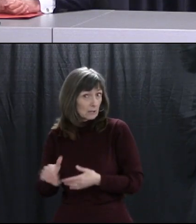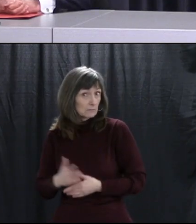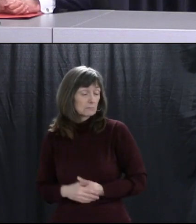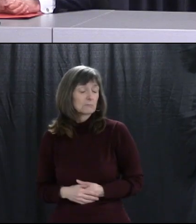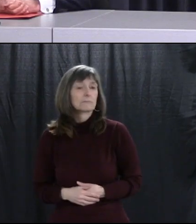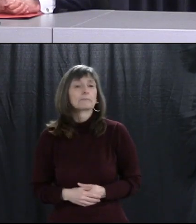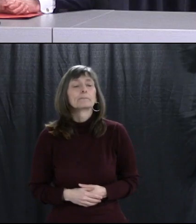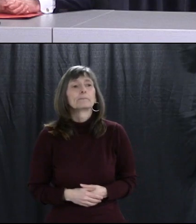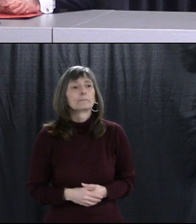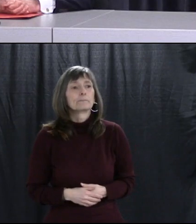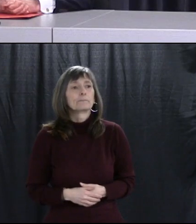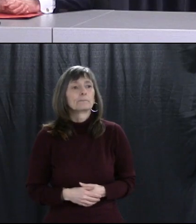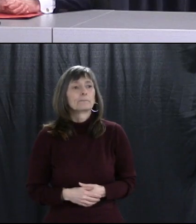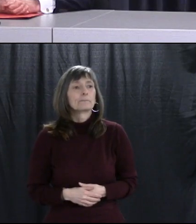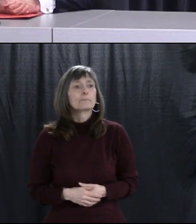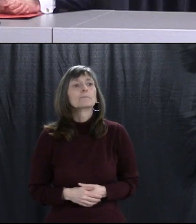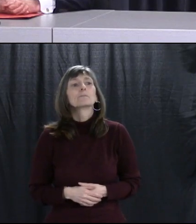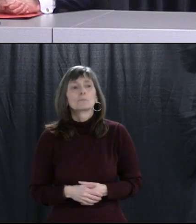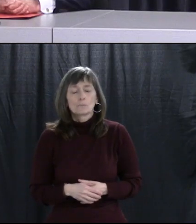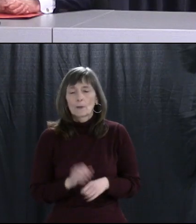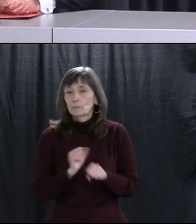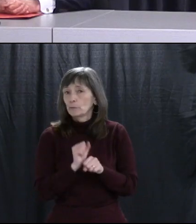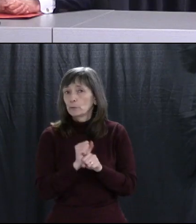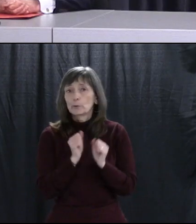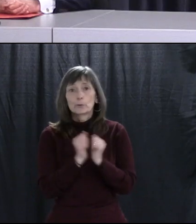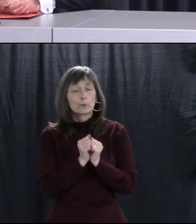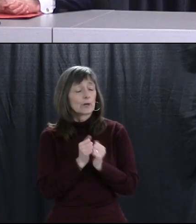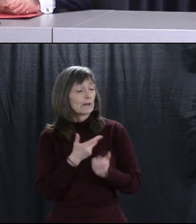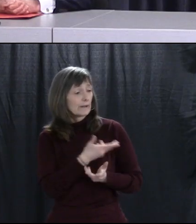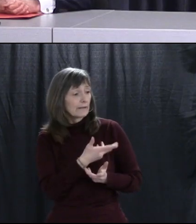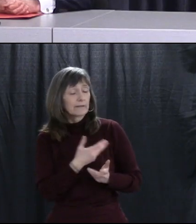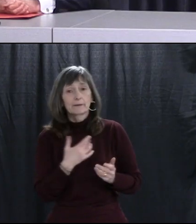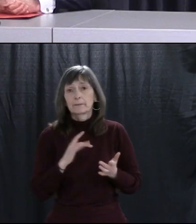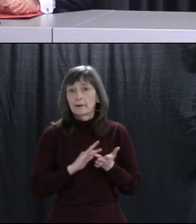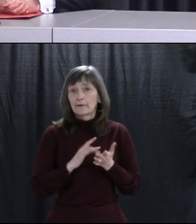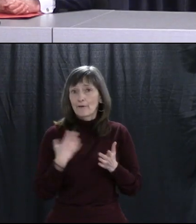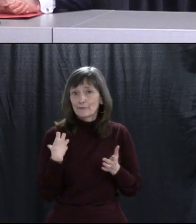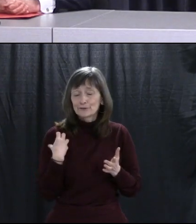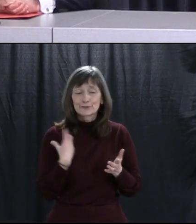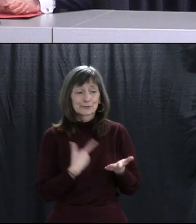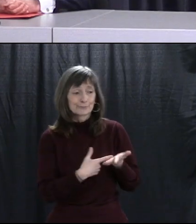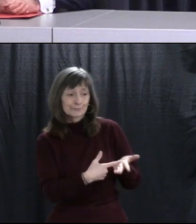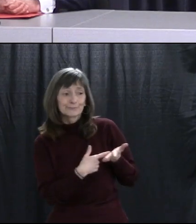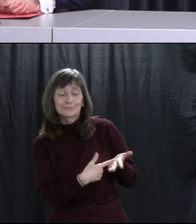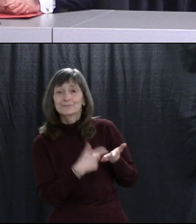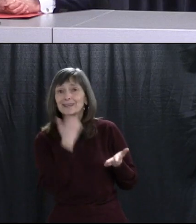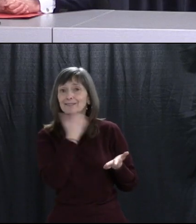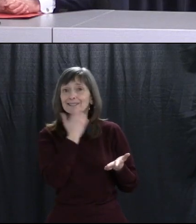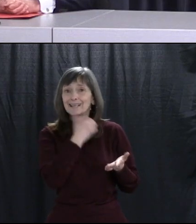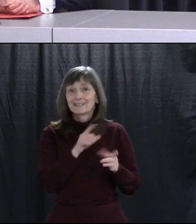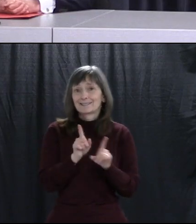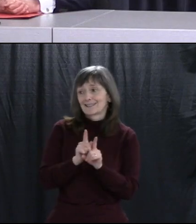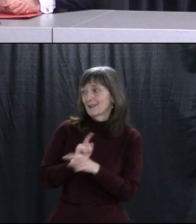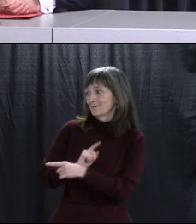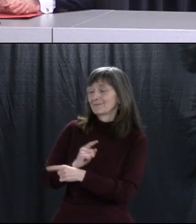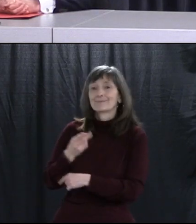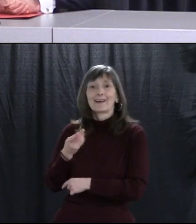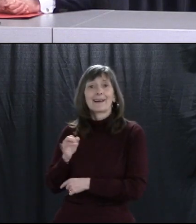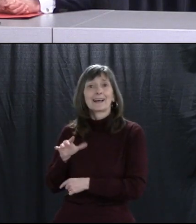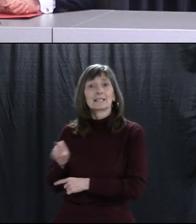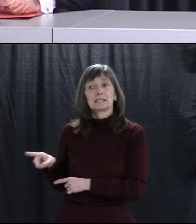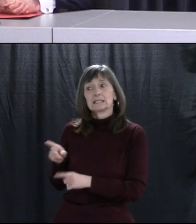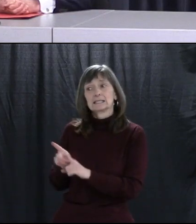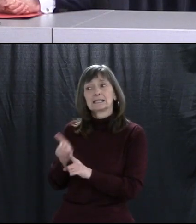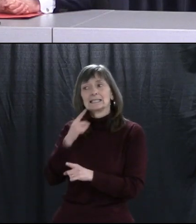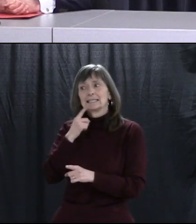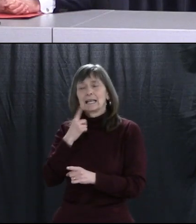decisions, through the working with the Chief Medical Officer, and as I said, this is, as Minister Hagee just said, it's kind of like building the